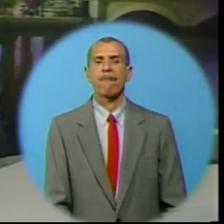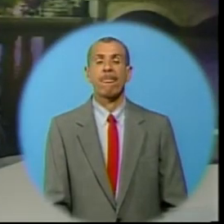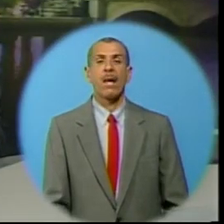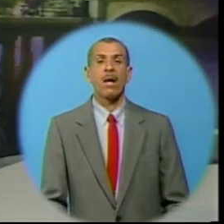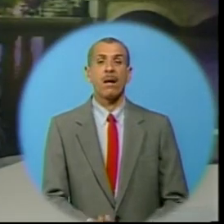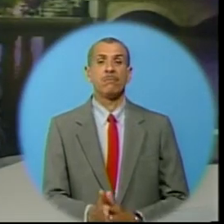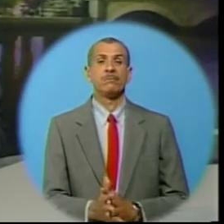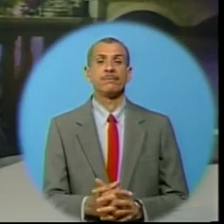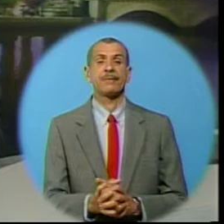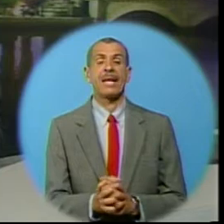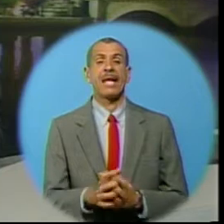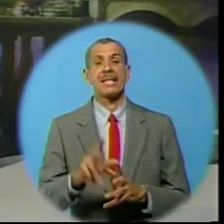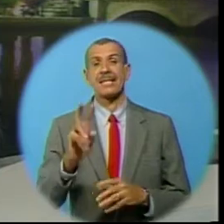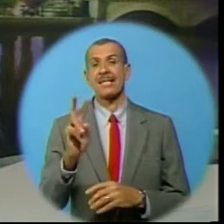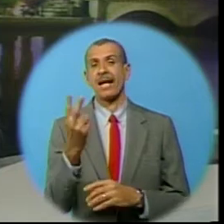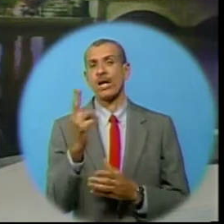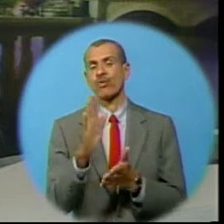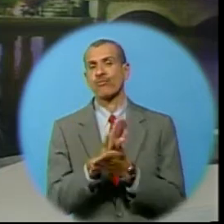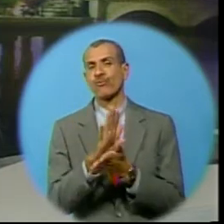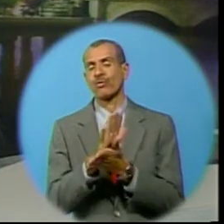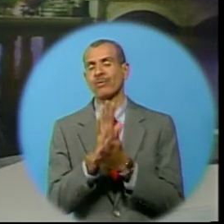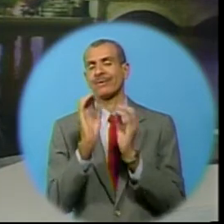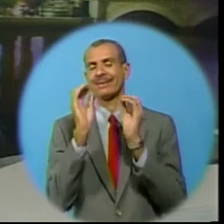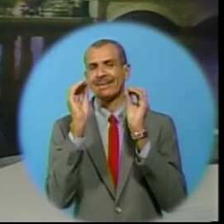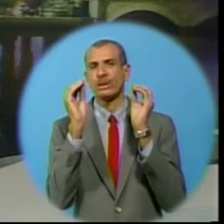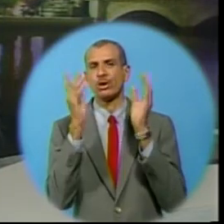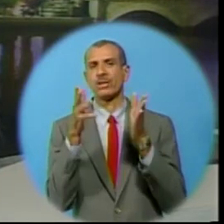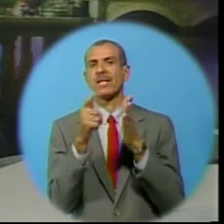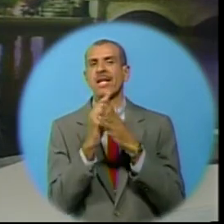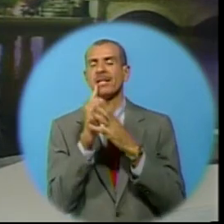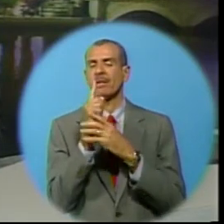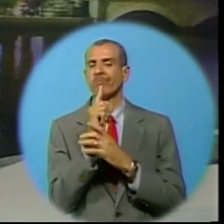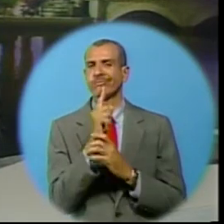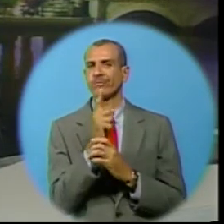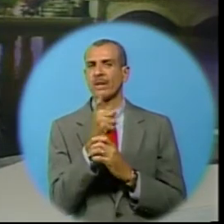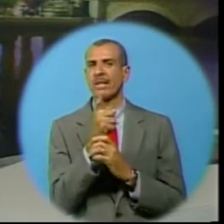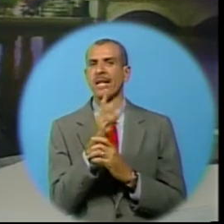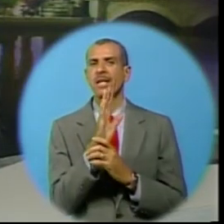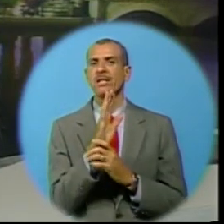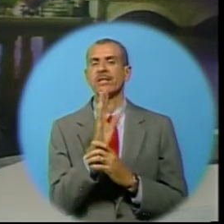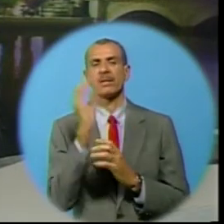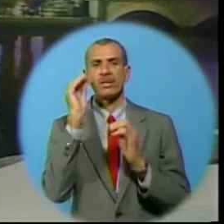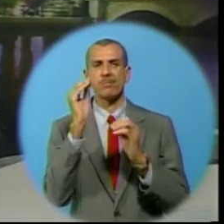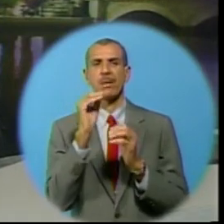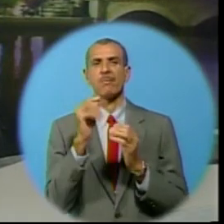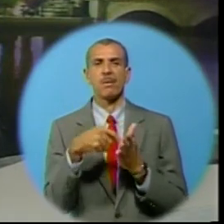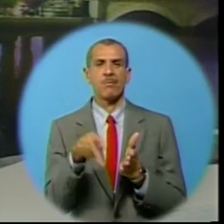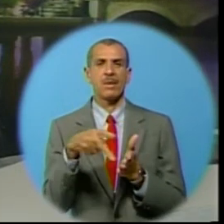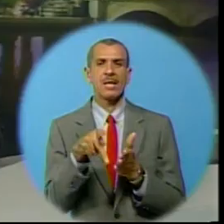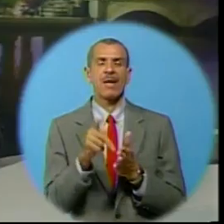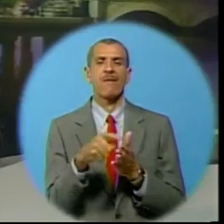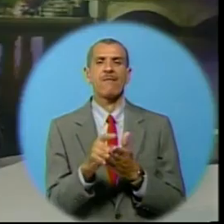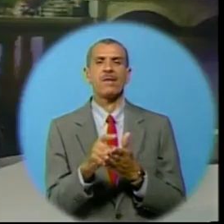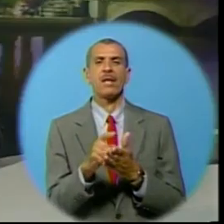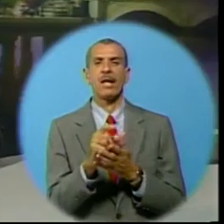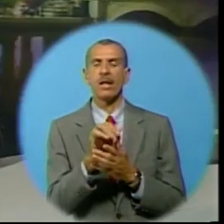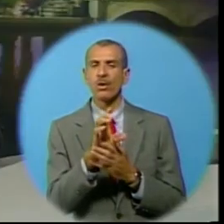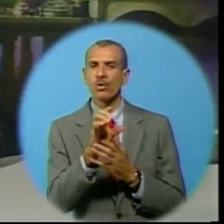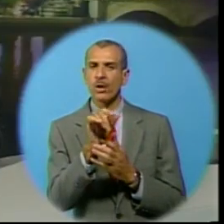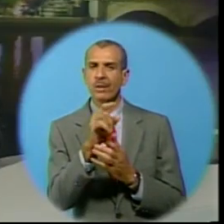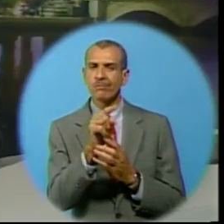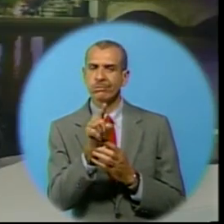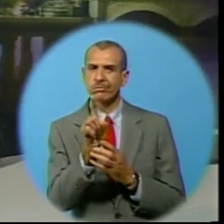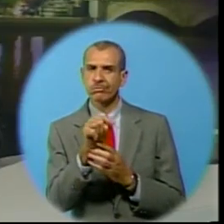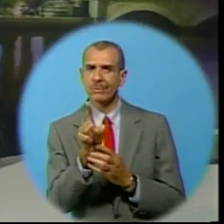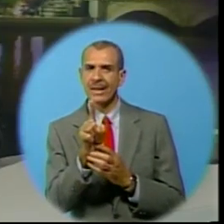The Rhodes Secondary Teachers Union is again sending out an early warning that teachers must be compensated if they correct school-based